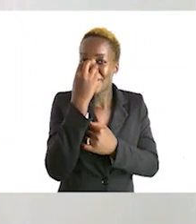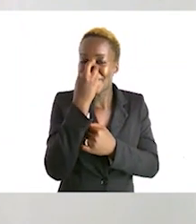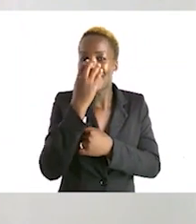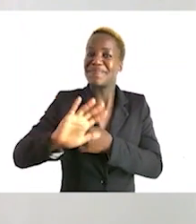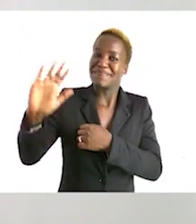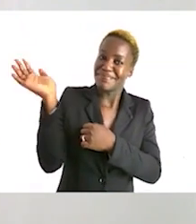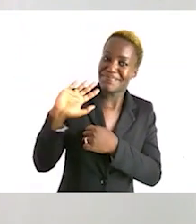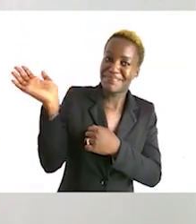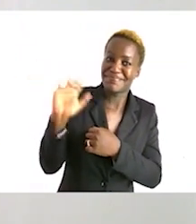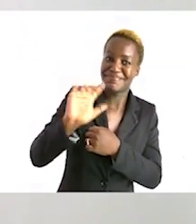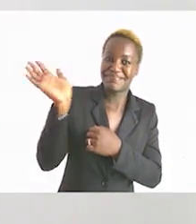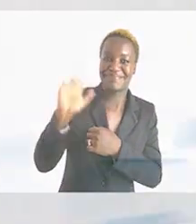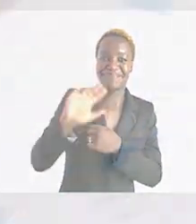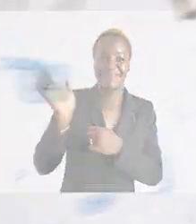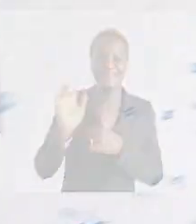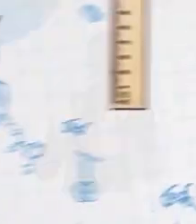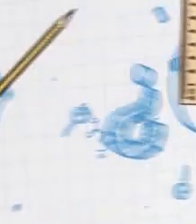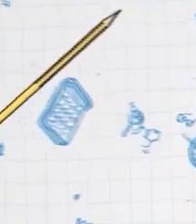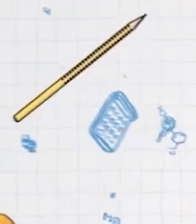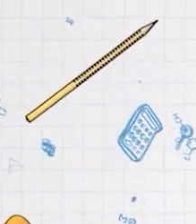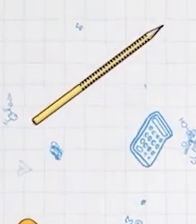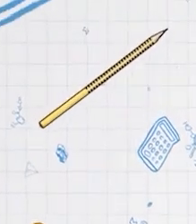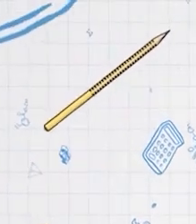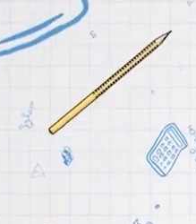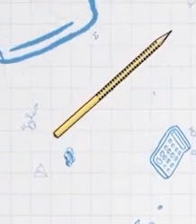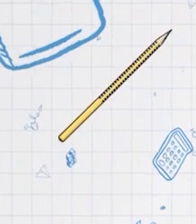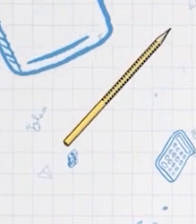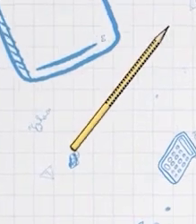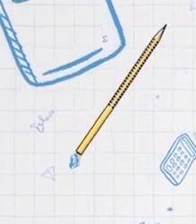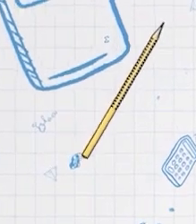goodbye. Bye.